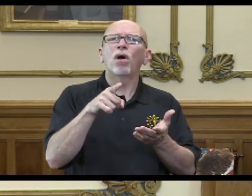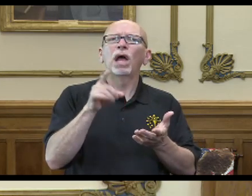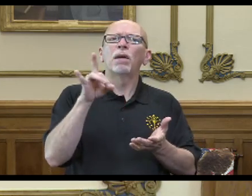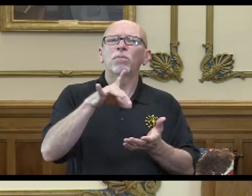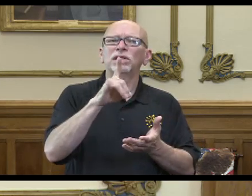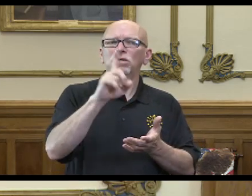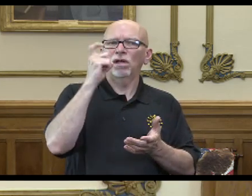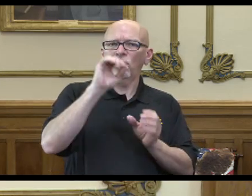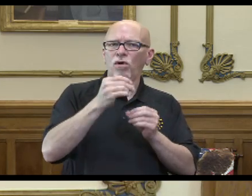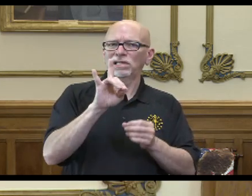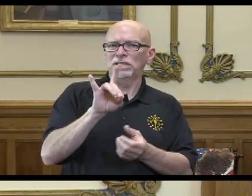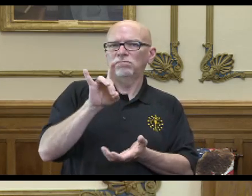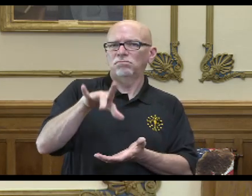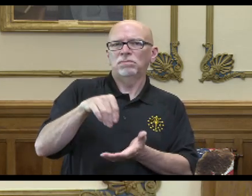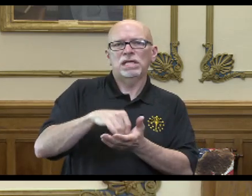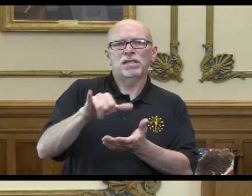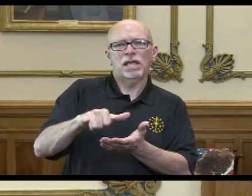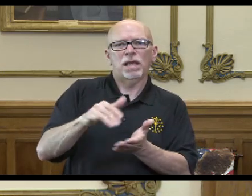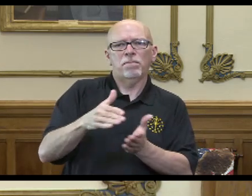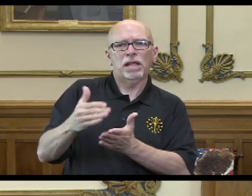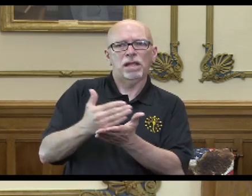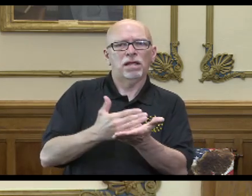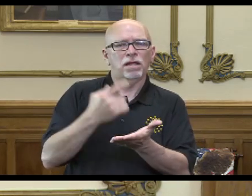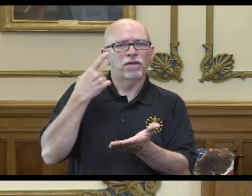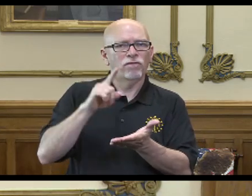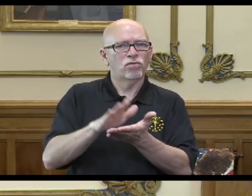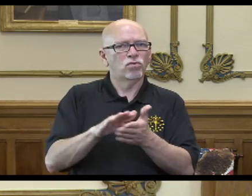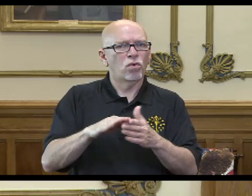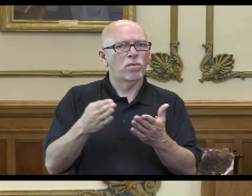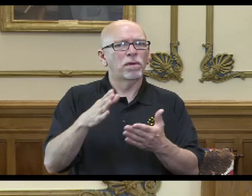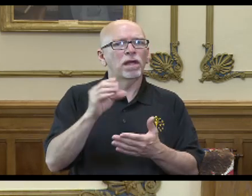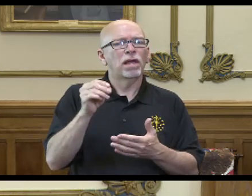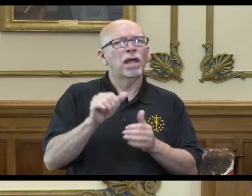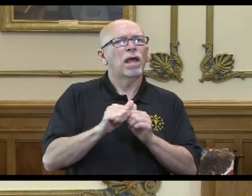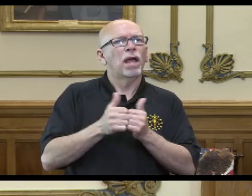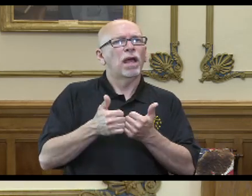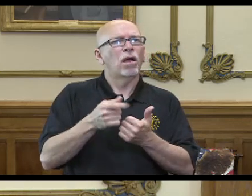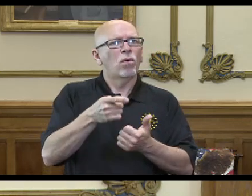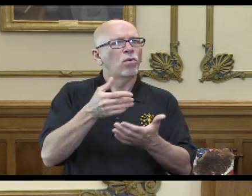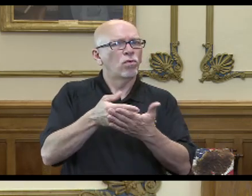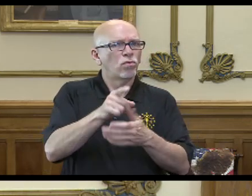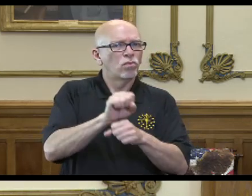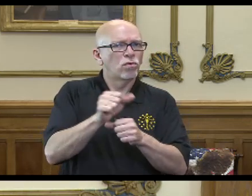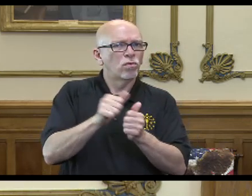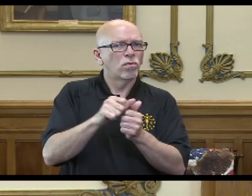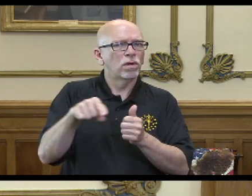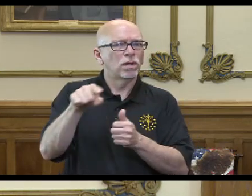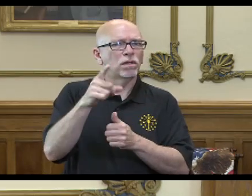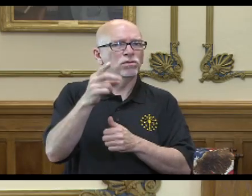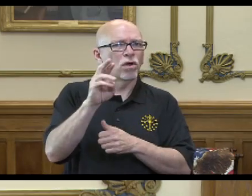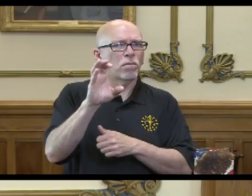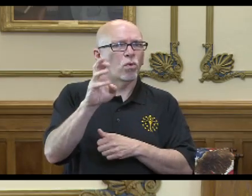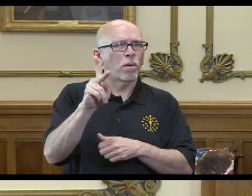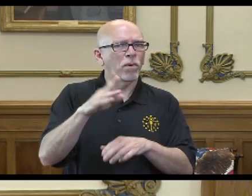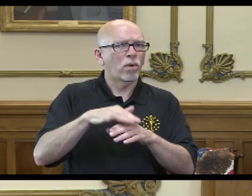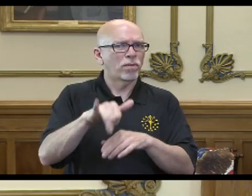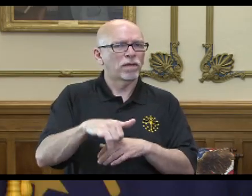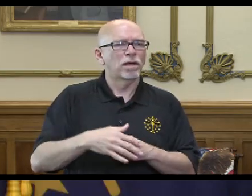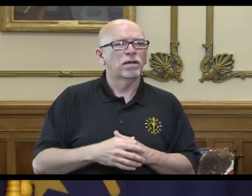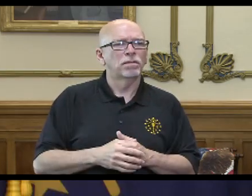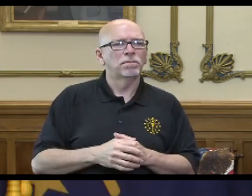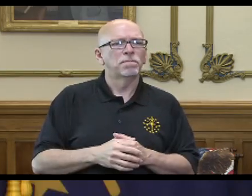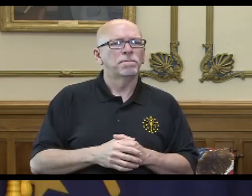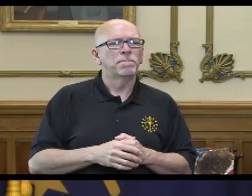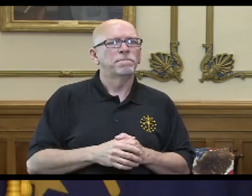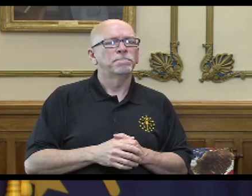governor's office have in that plan for school reopening, and how closely did you work with Dr. McCormick on it?